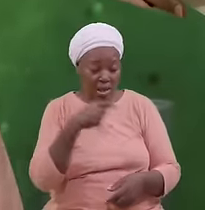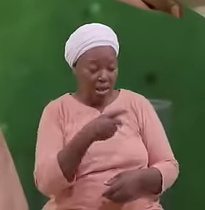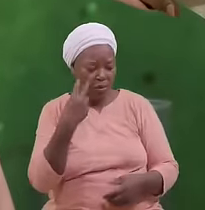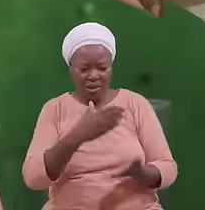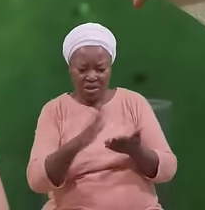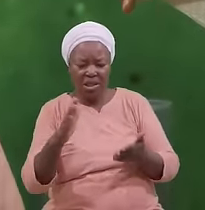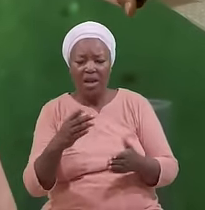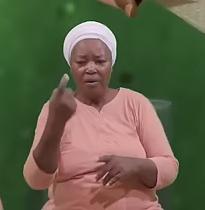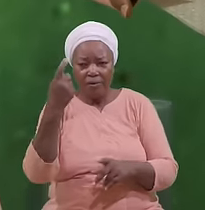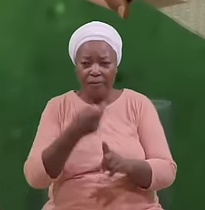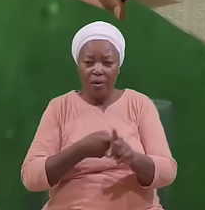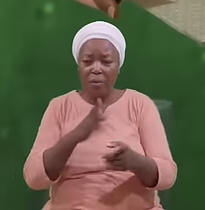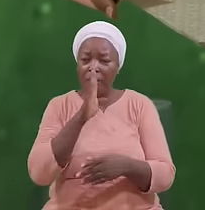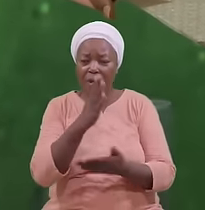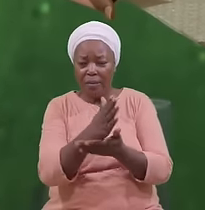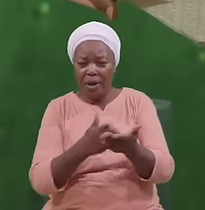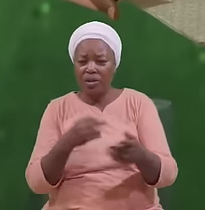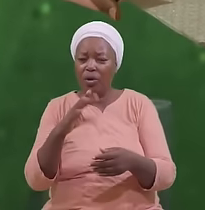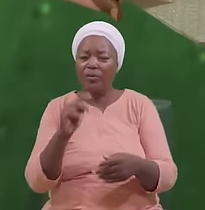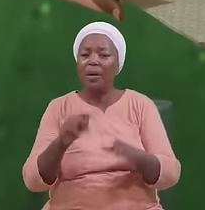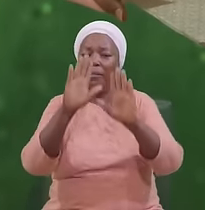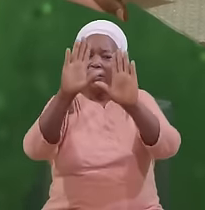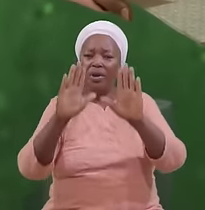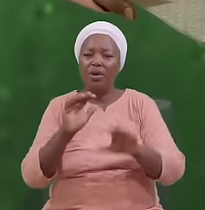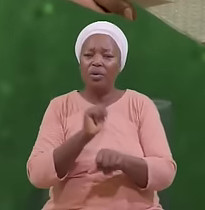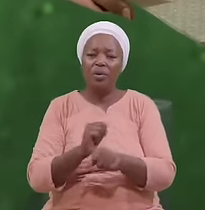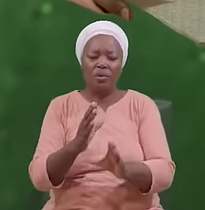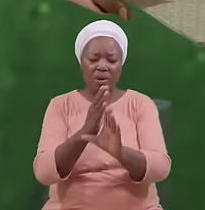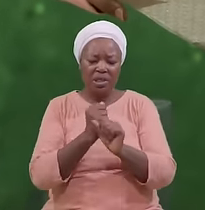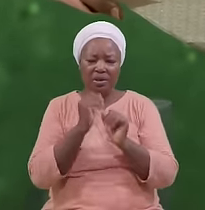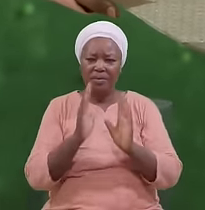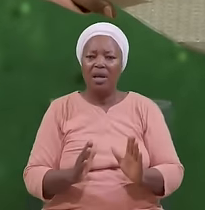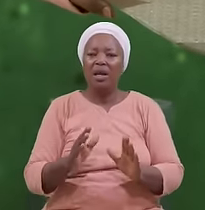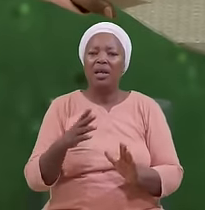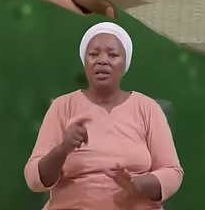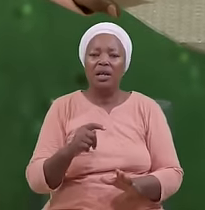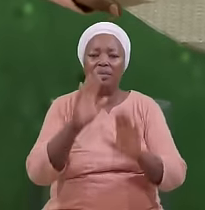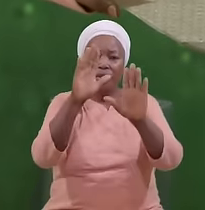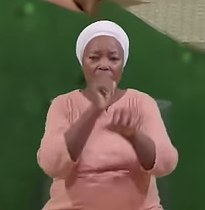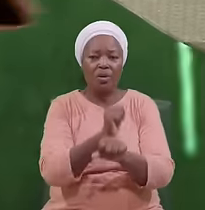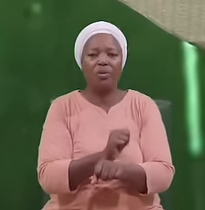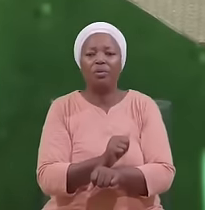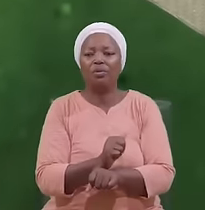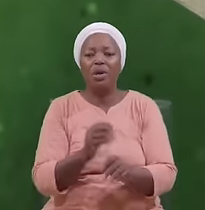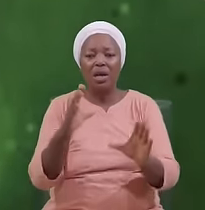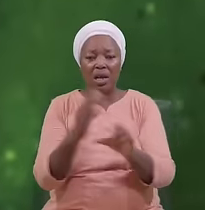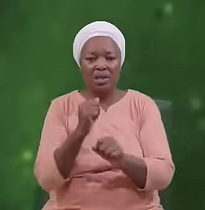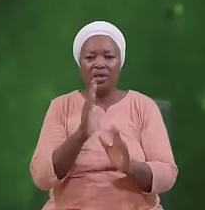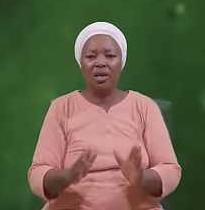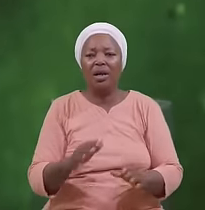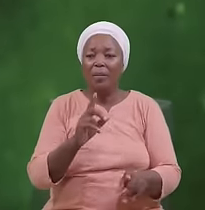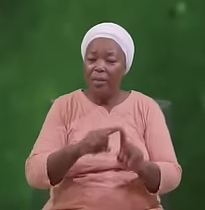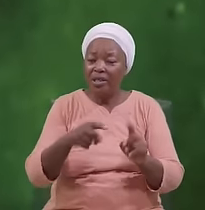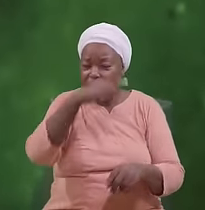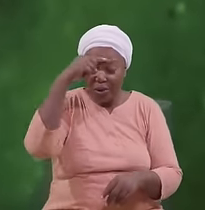from being part of the miracle receivers, the miracle catchers. But because I